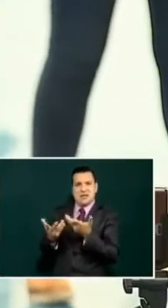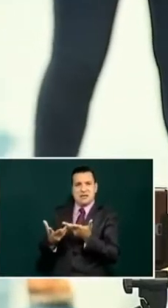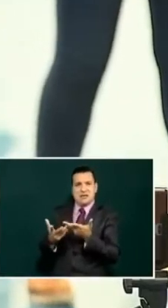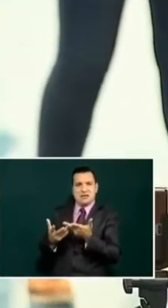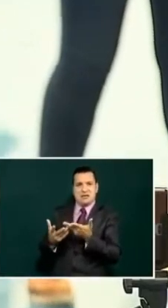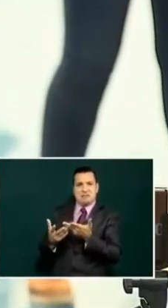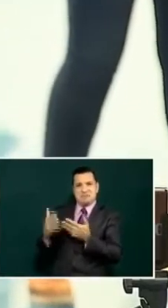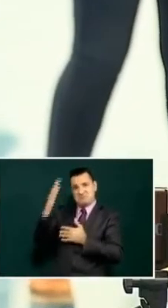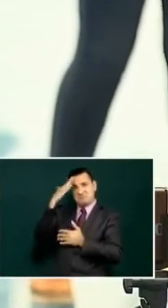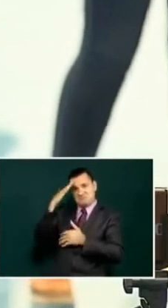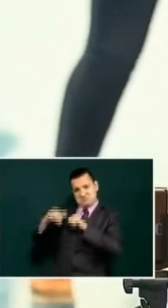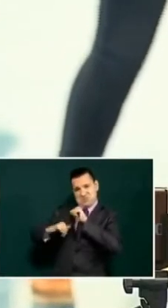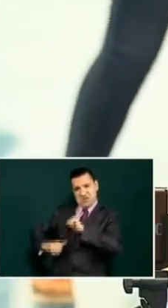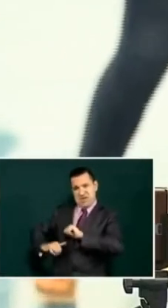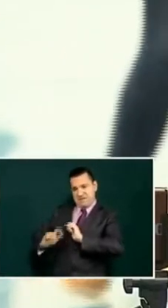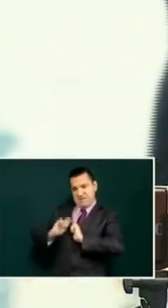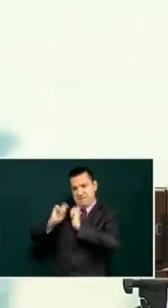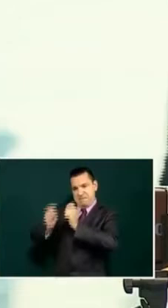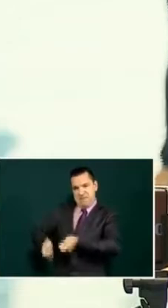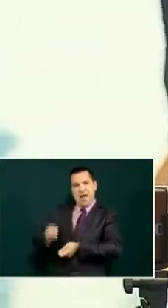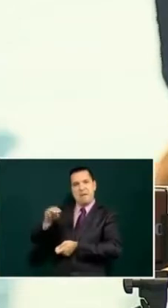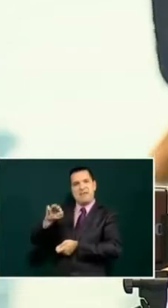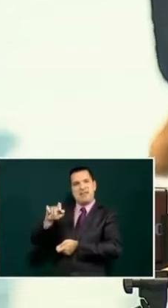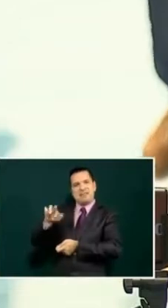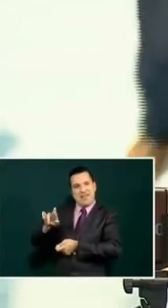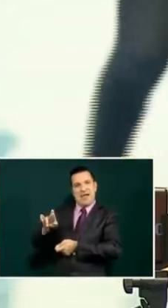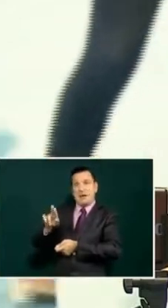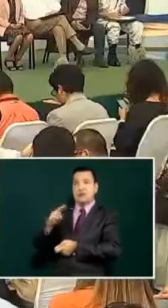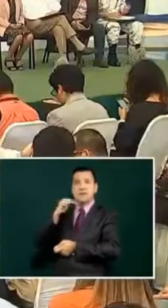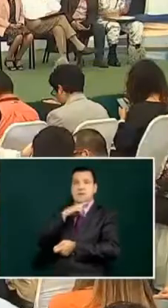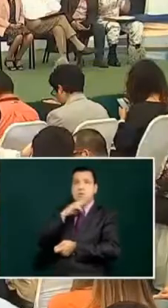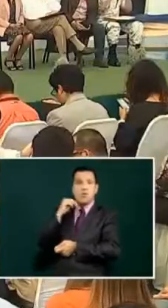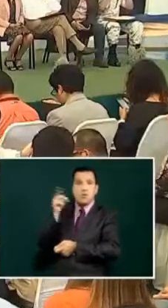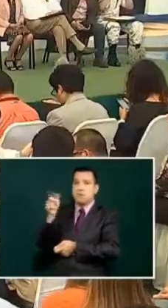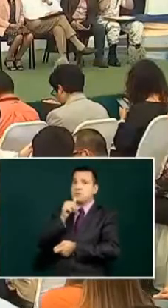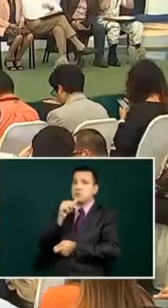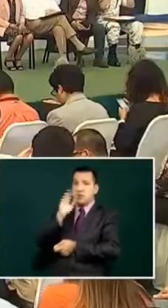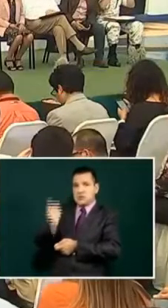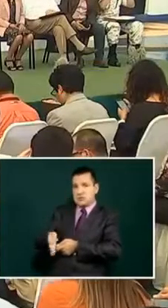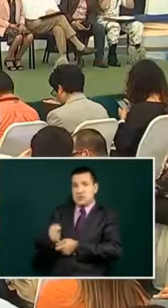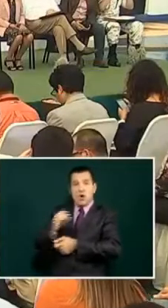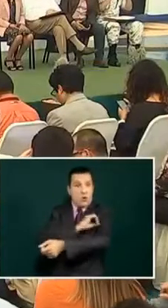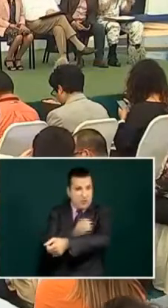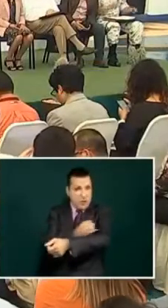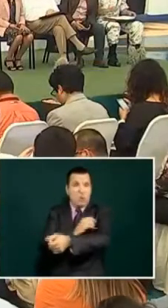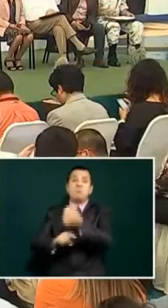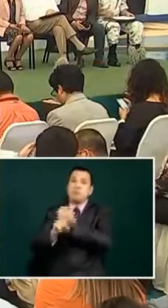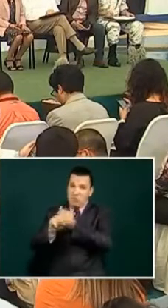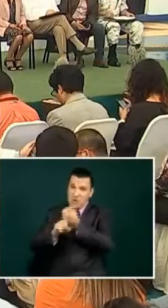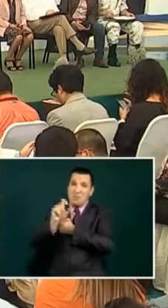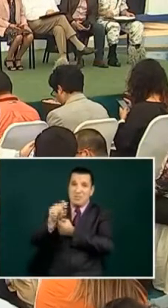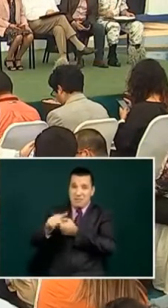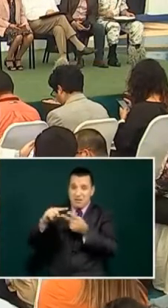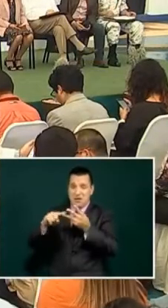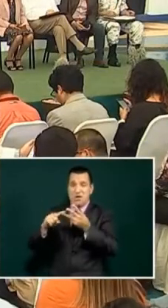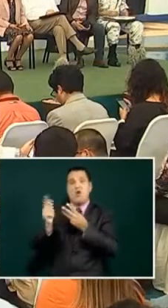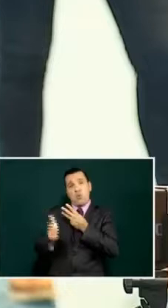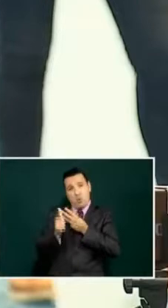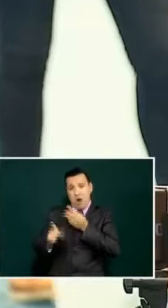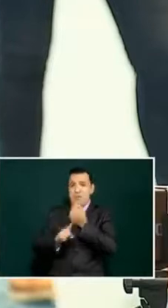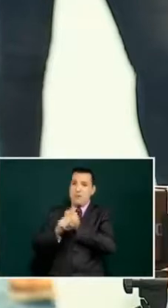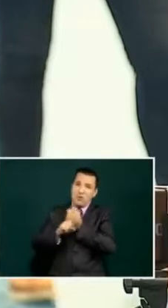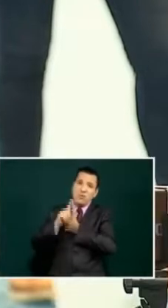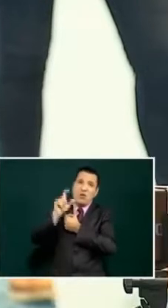they haven't wanted to accept the the ones that were assigned to